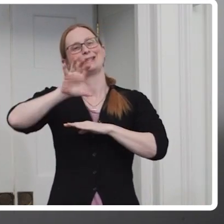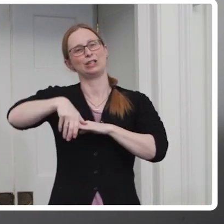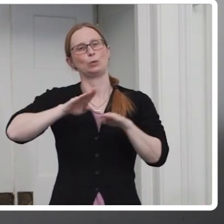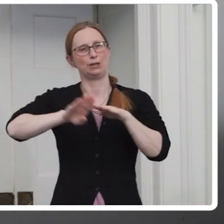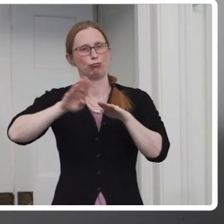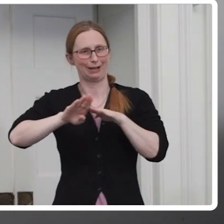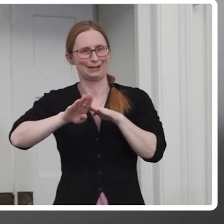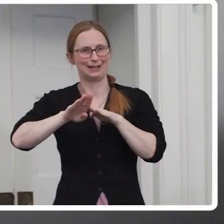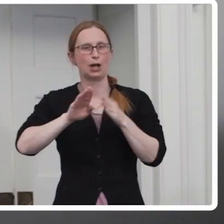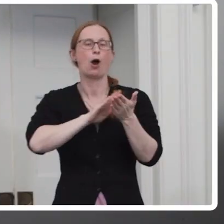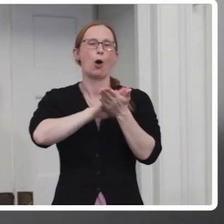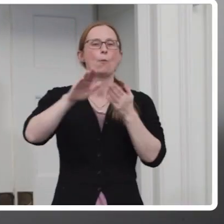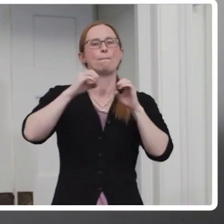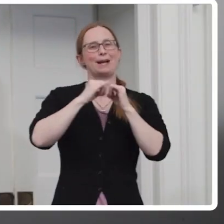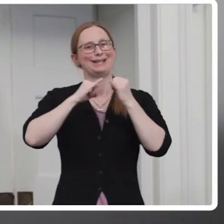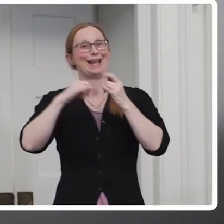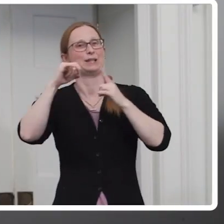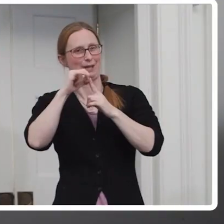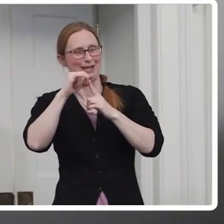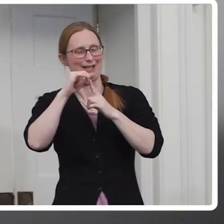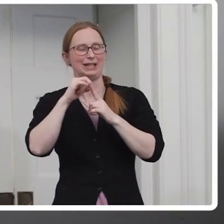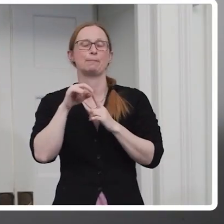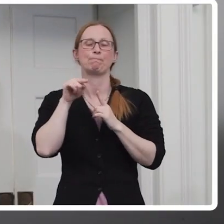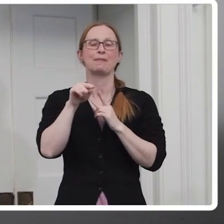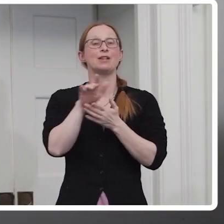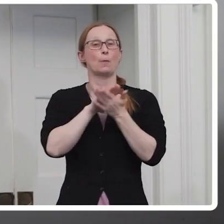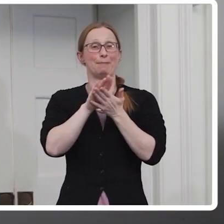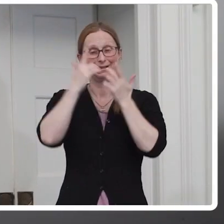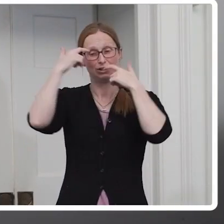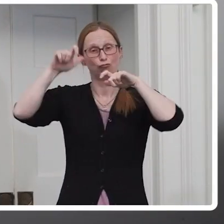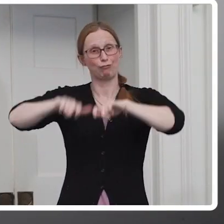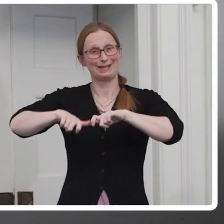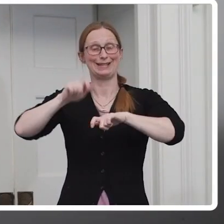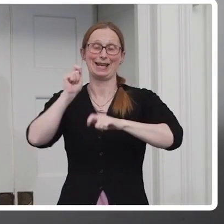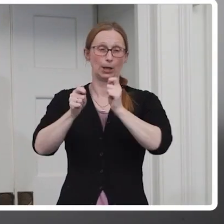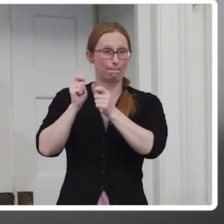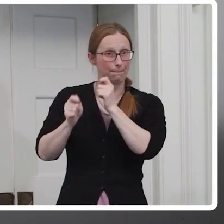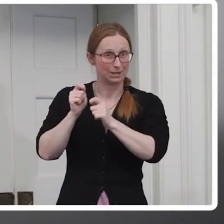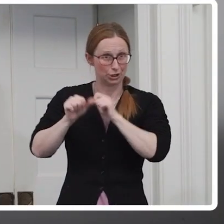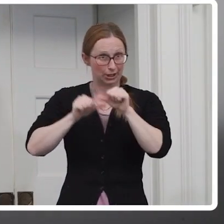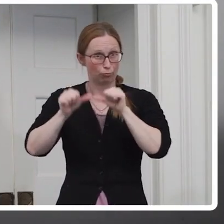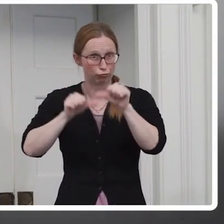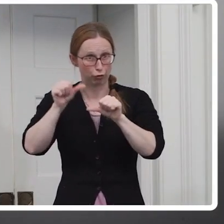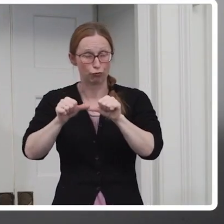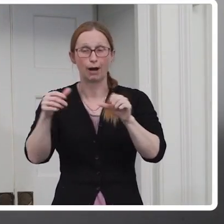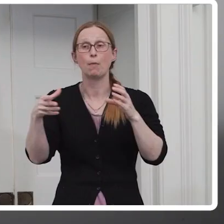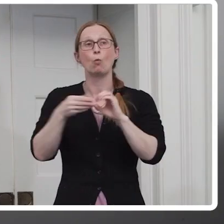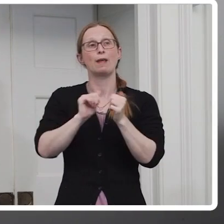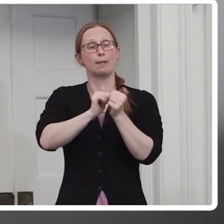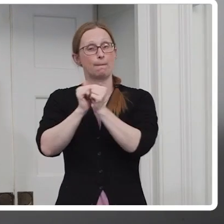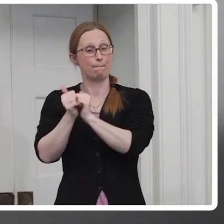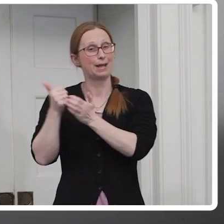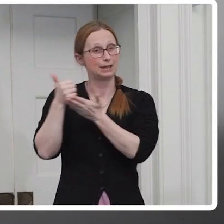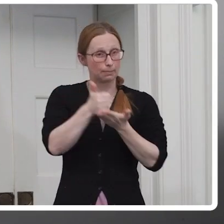or HBSP for short. HBSP is a residency commissioning